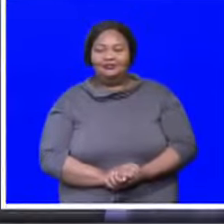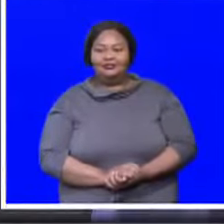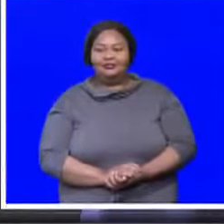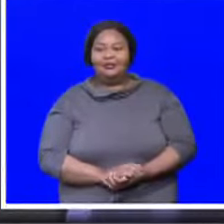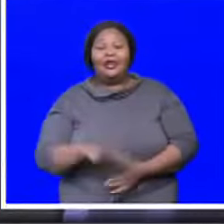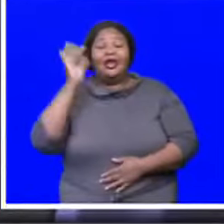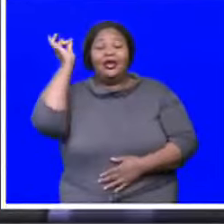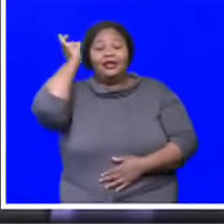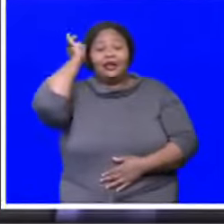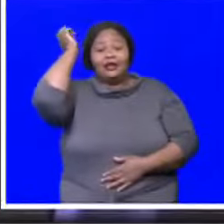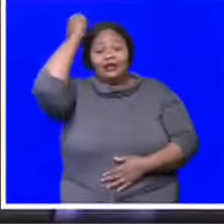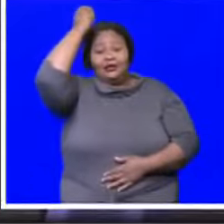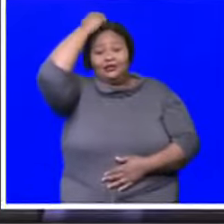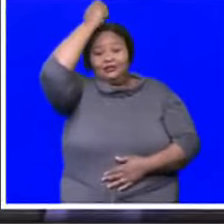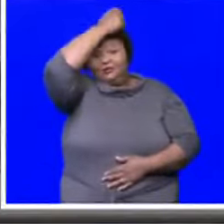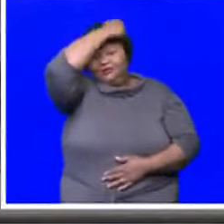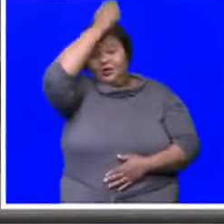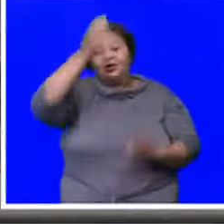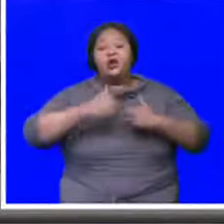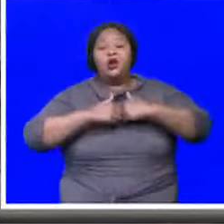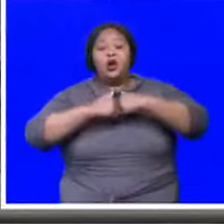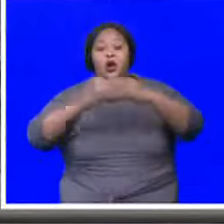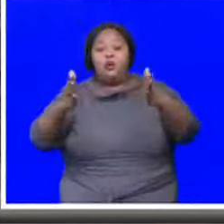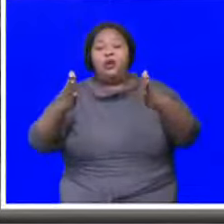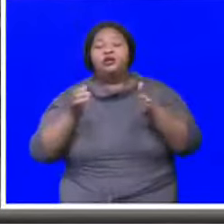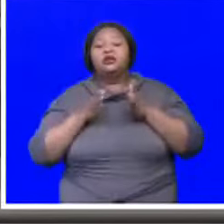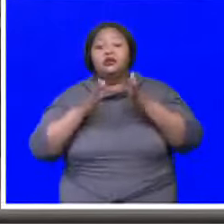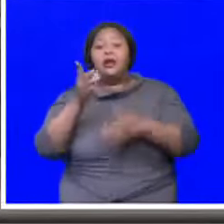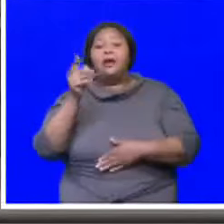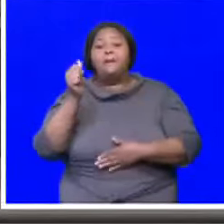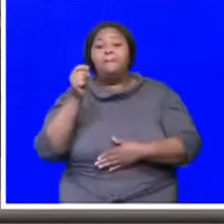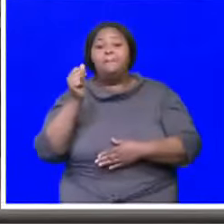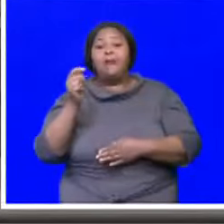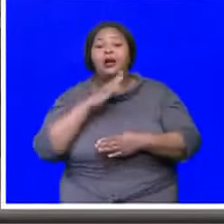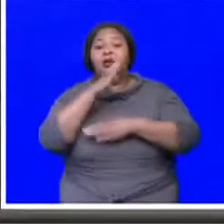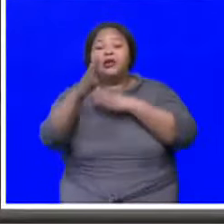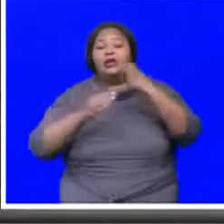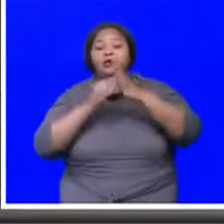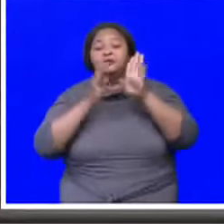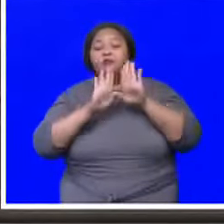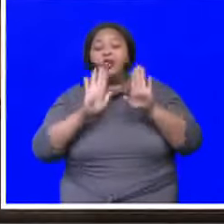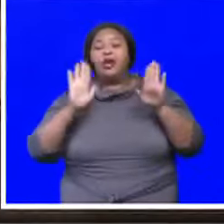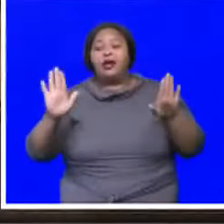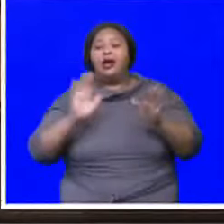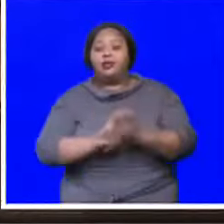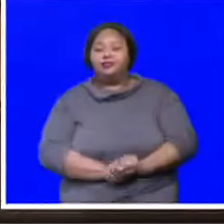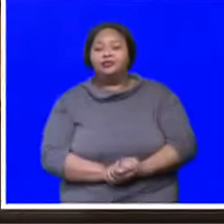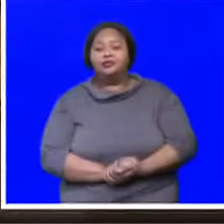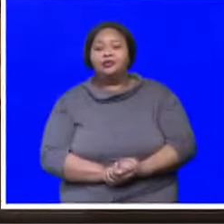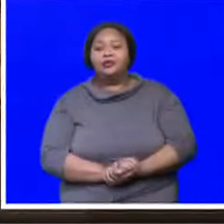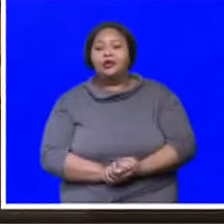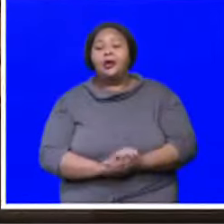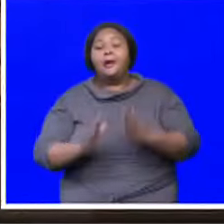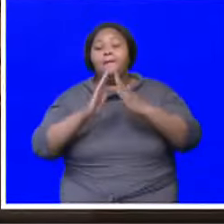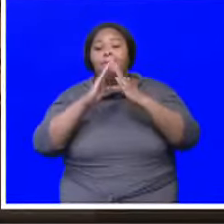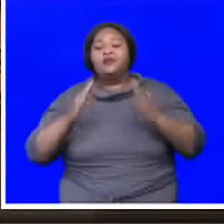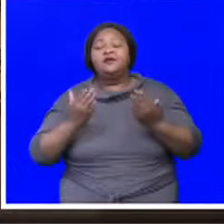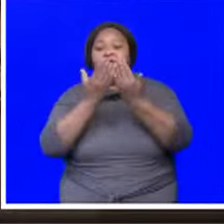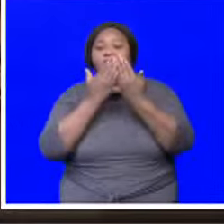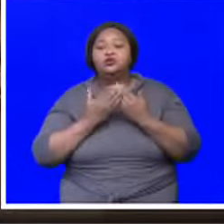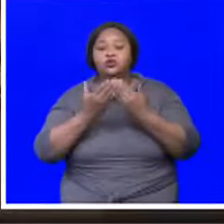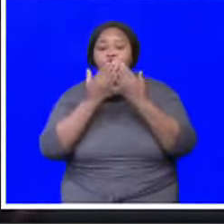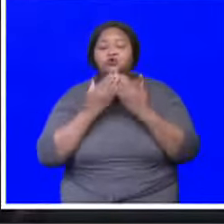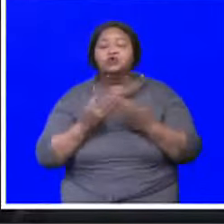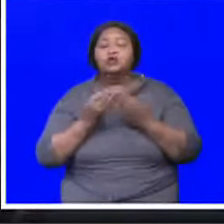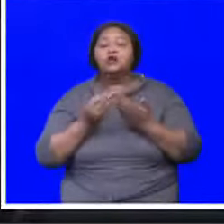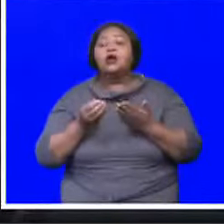His Majesty King Mswati III has officially launched the Central Bank of Eswatini's Currency Museum. The Ministry of Education and Training will draft